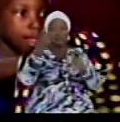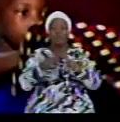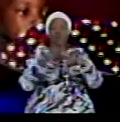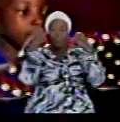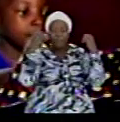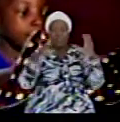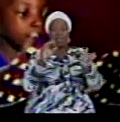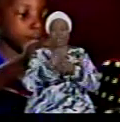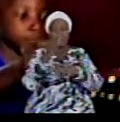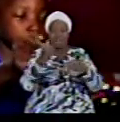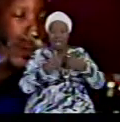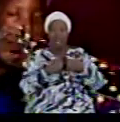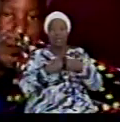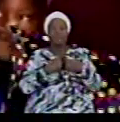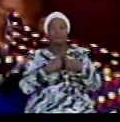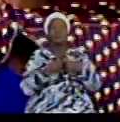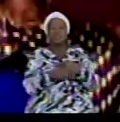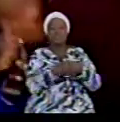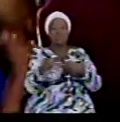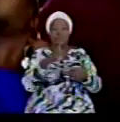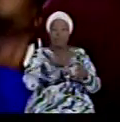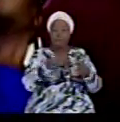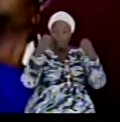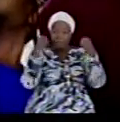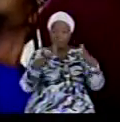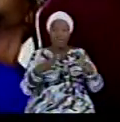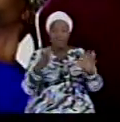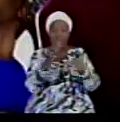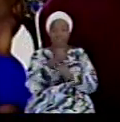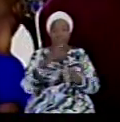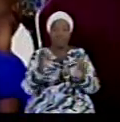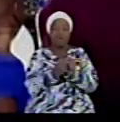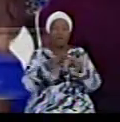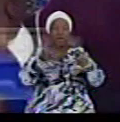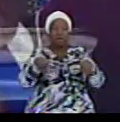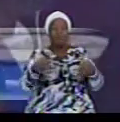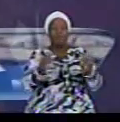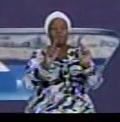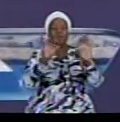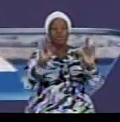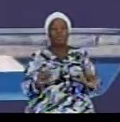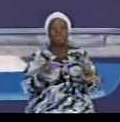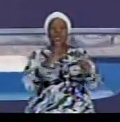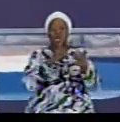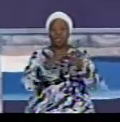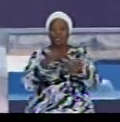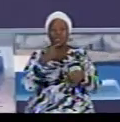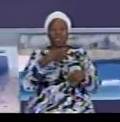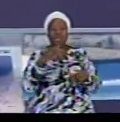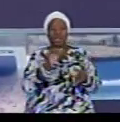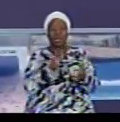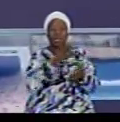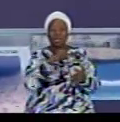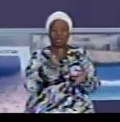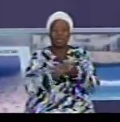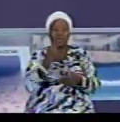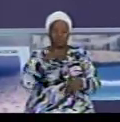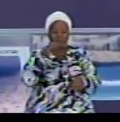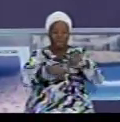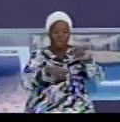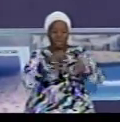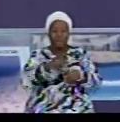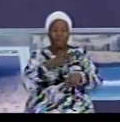were possessed with them, and many taken with palsies. It says, and that were lame